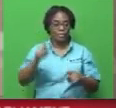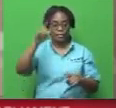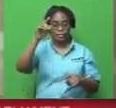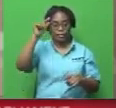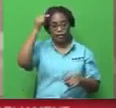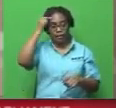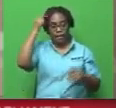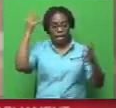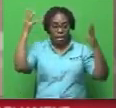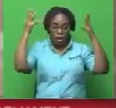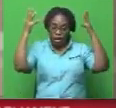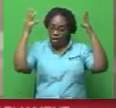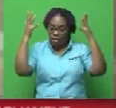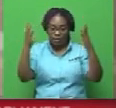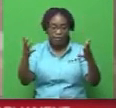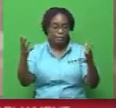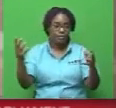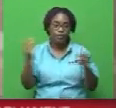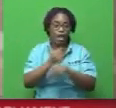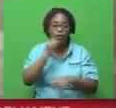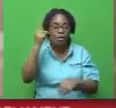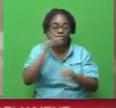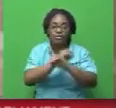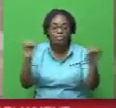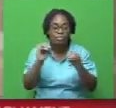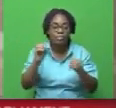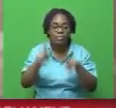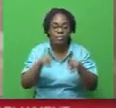of touch with the population, Madam President.